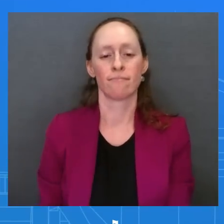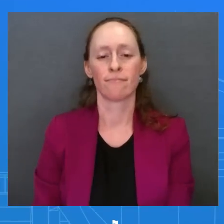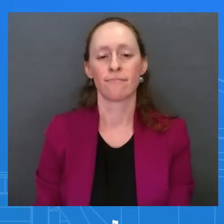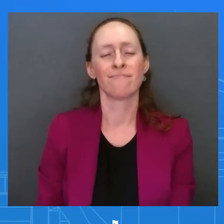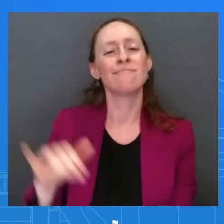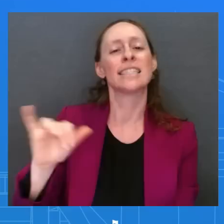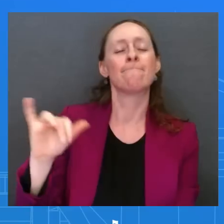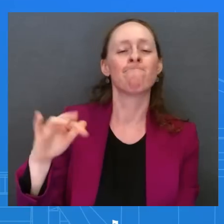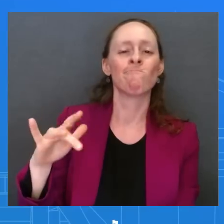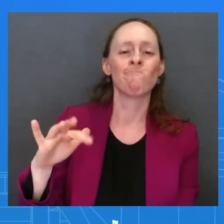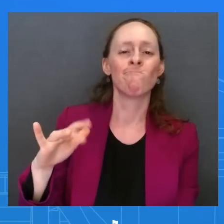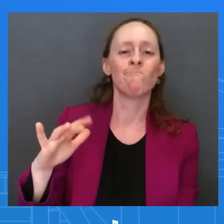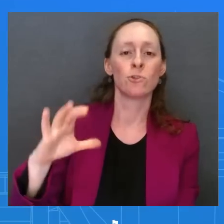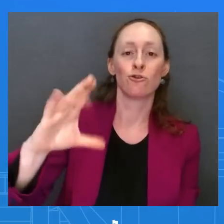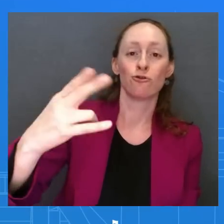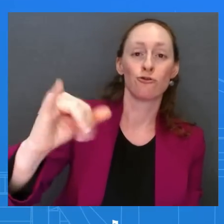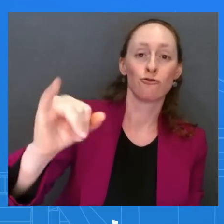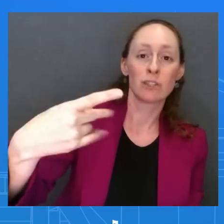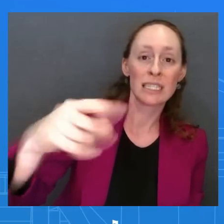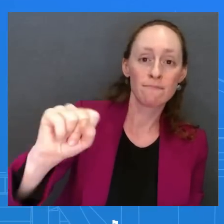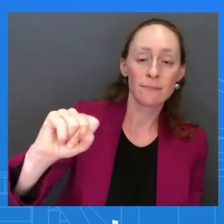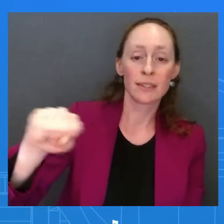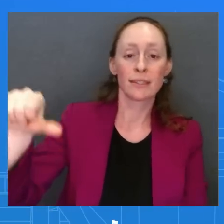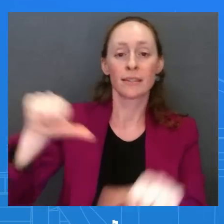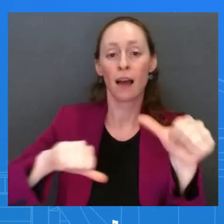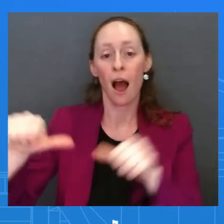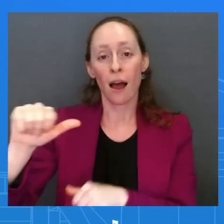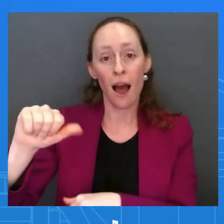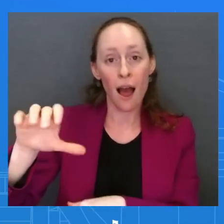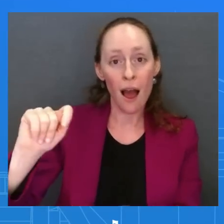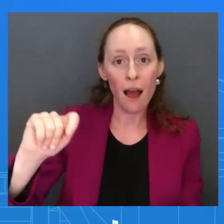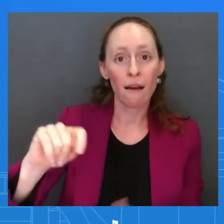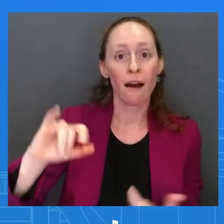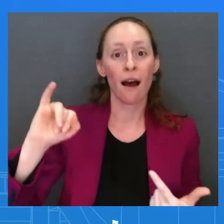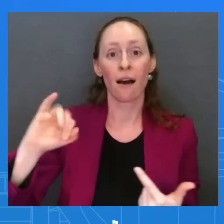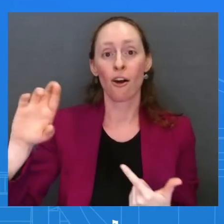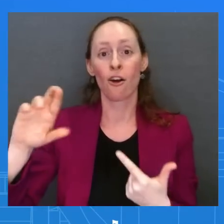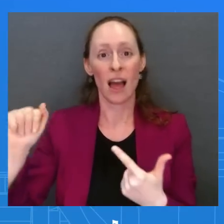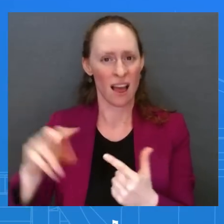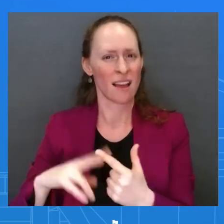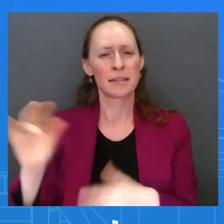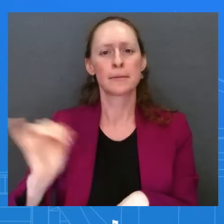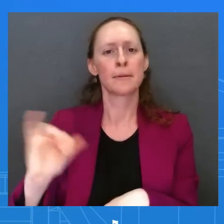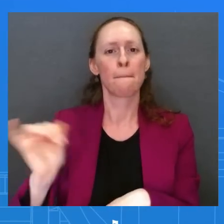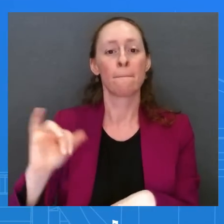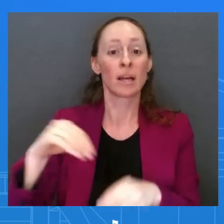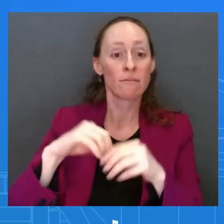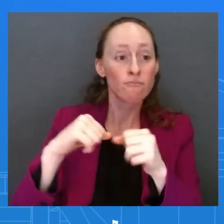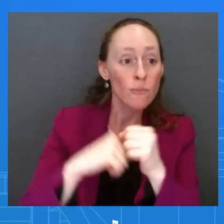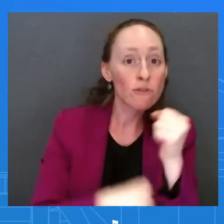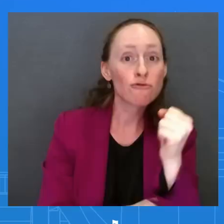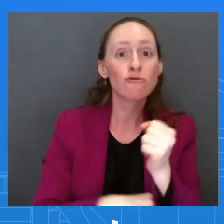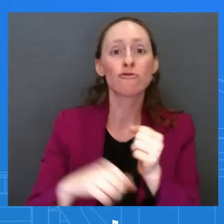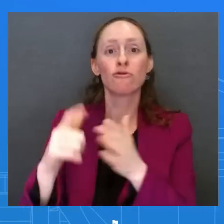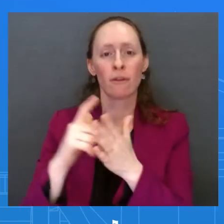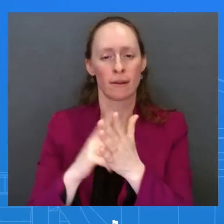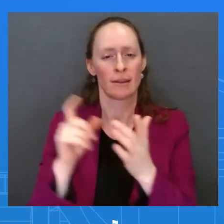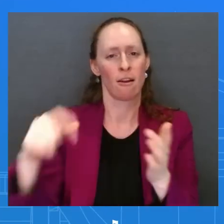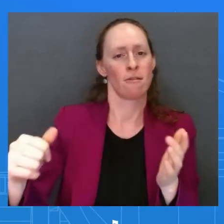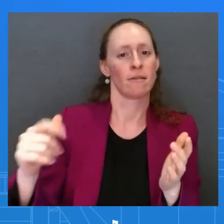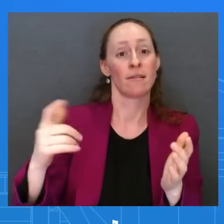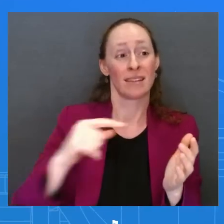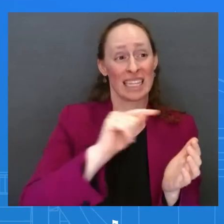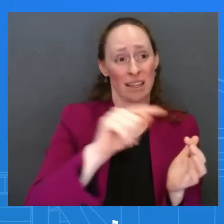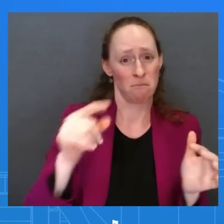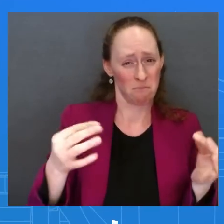Inflation Reduction Act, all of these pieces of legislation that are now law, clearly, are incredibly important. And so that's what the president's going to